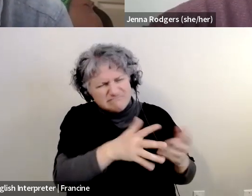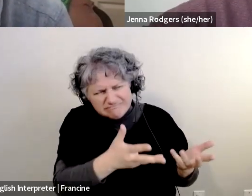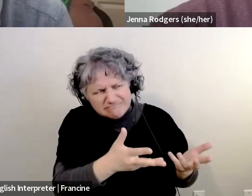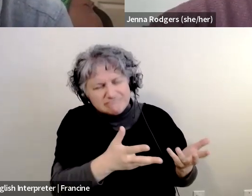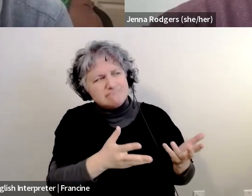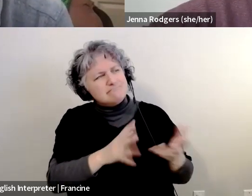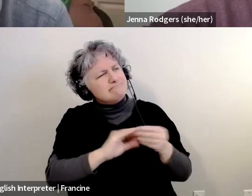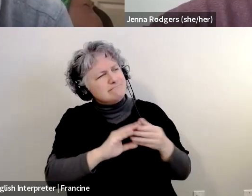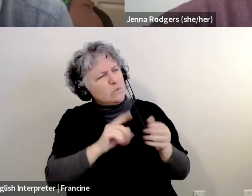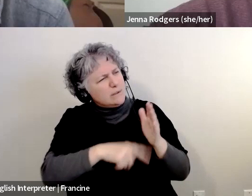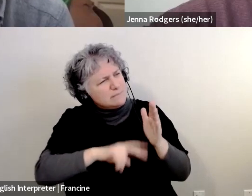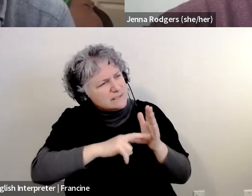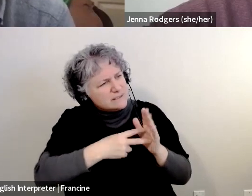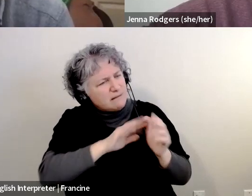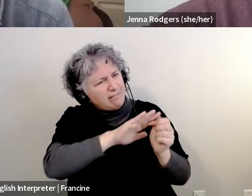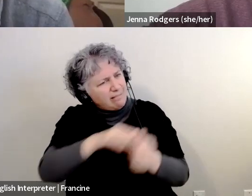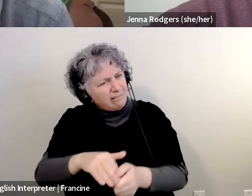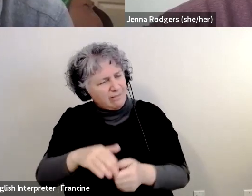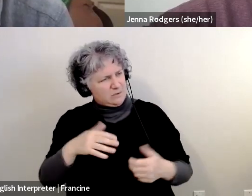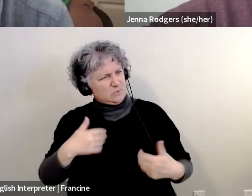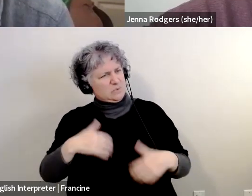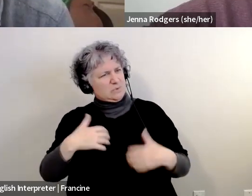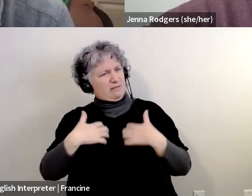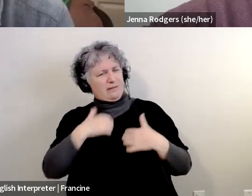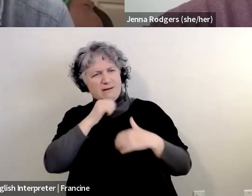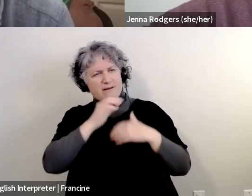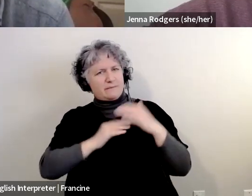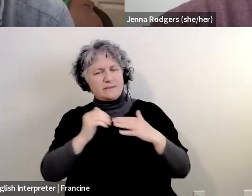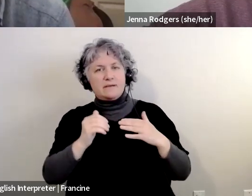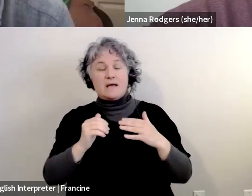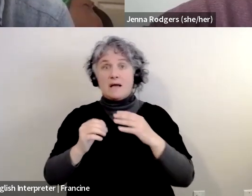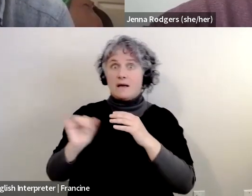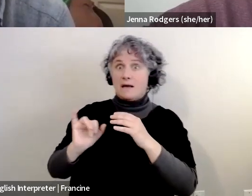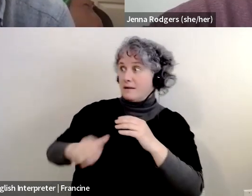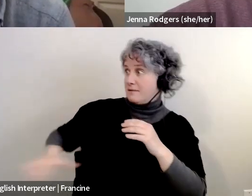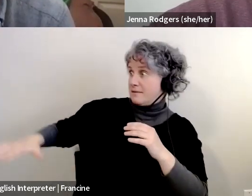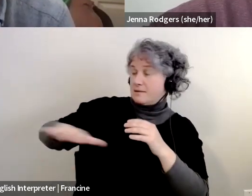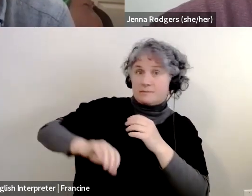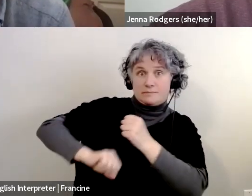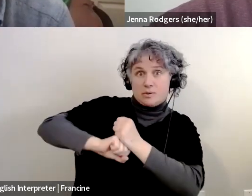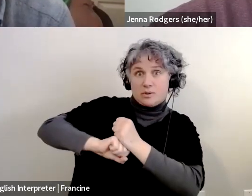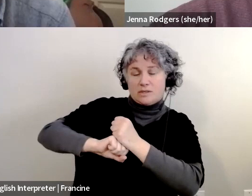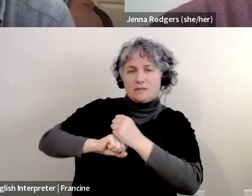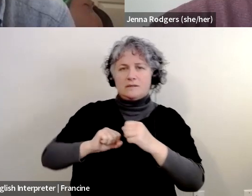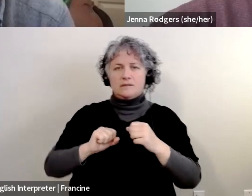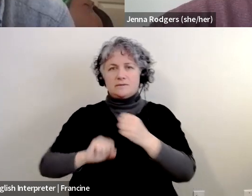this practice? Where is that support coming from? So support and accountability really have an important relationship